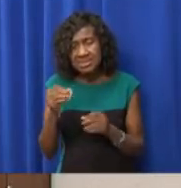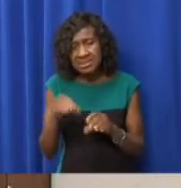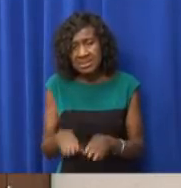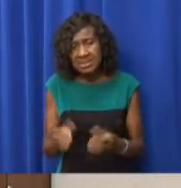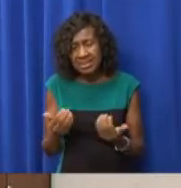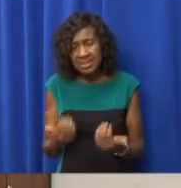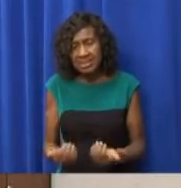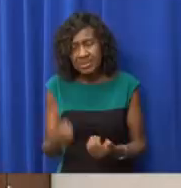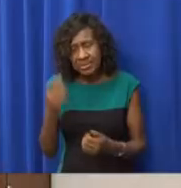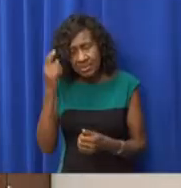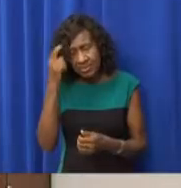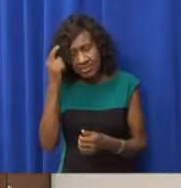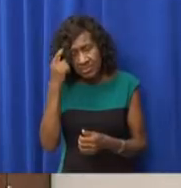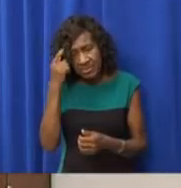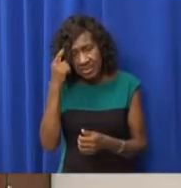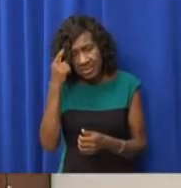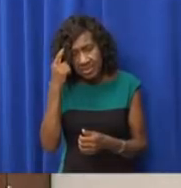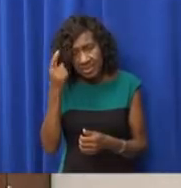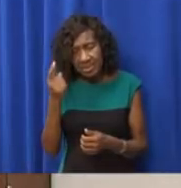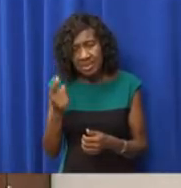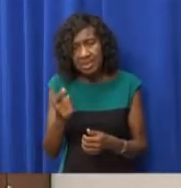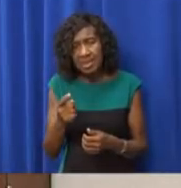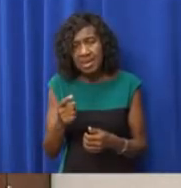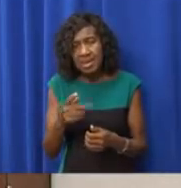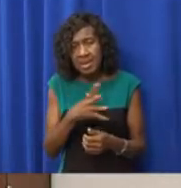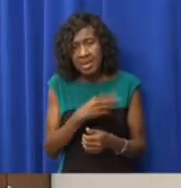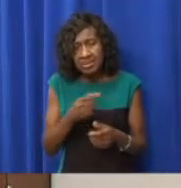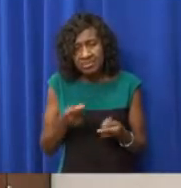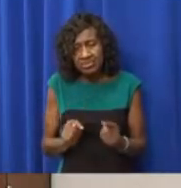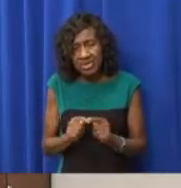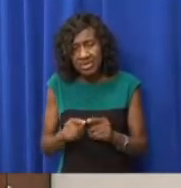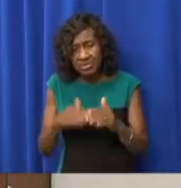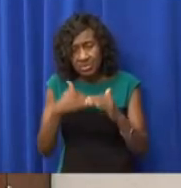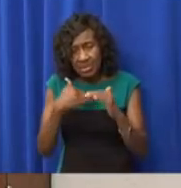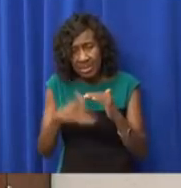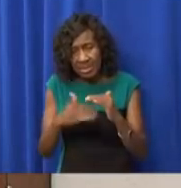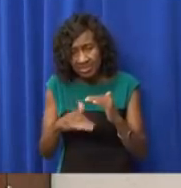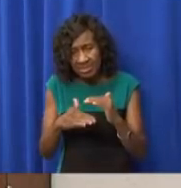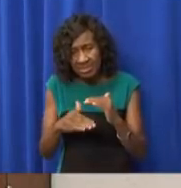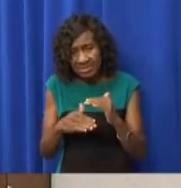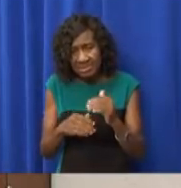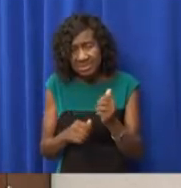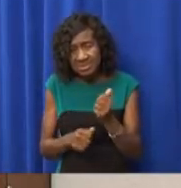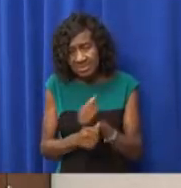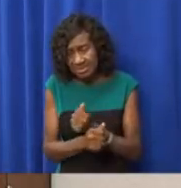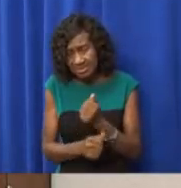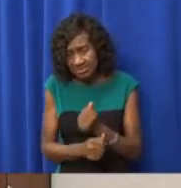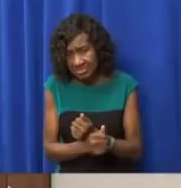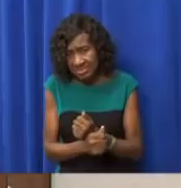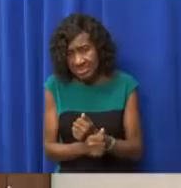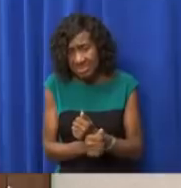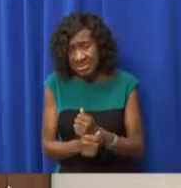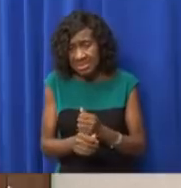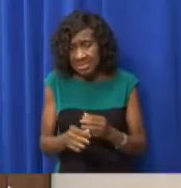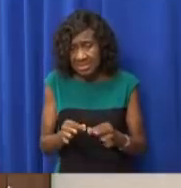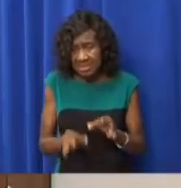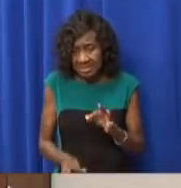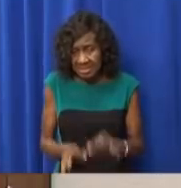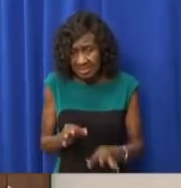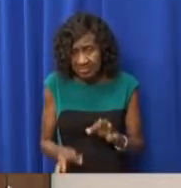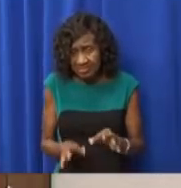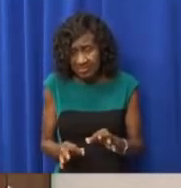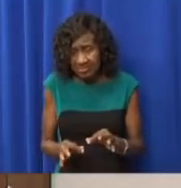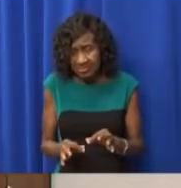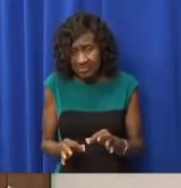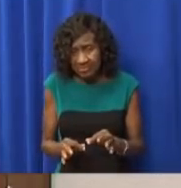they socialize to try to limit the risk, so that if there were to be an outbreak, firstly, you'll be able